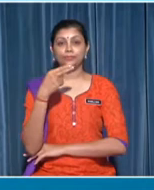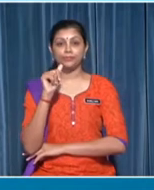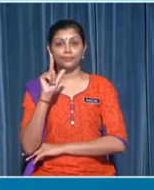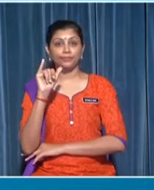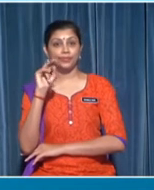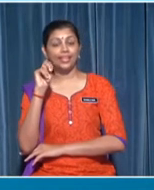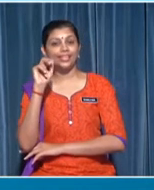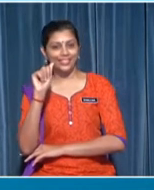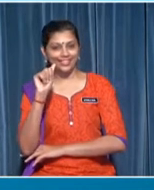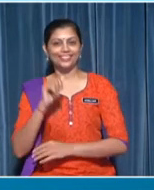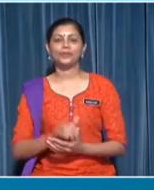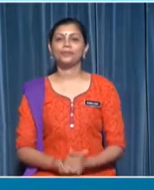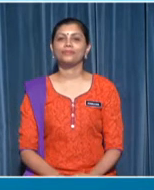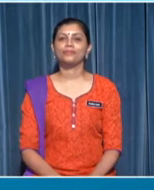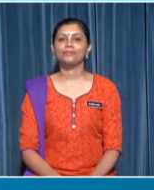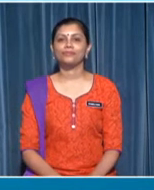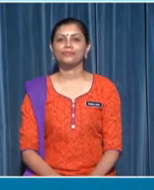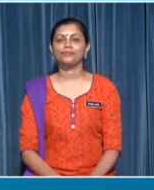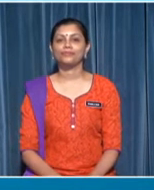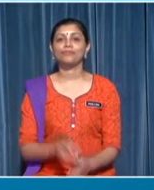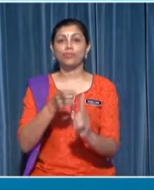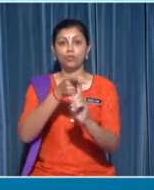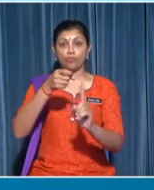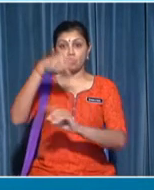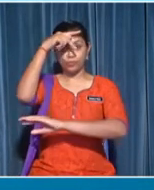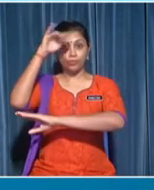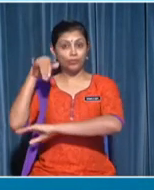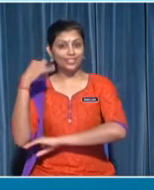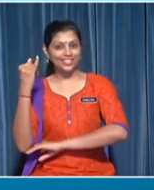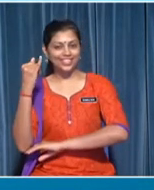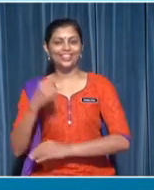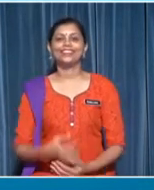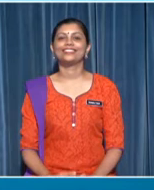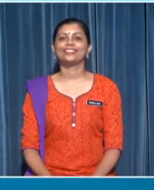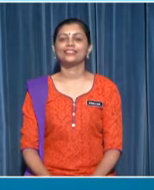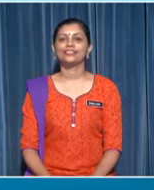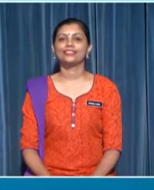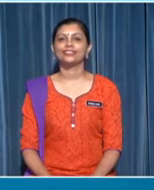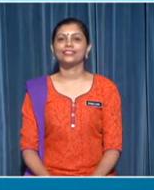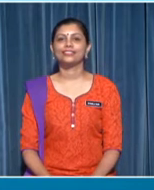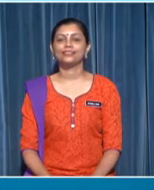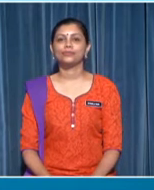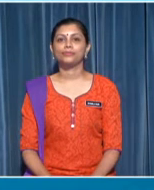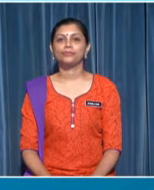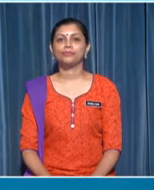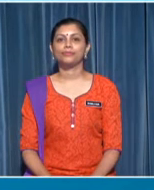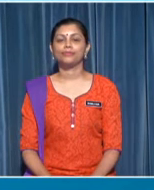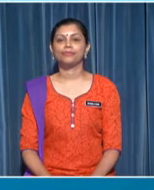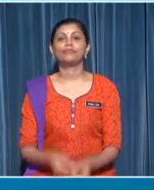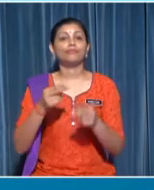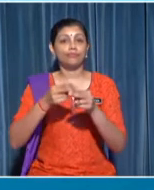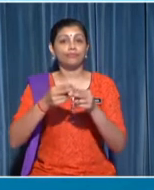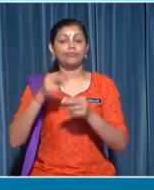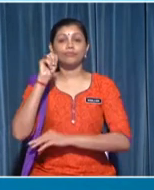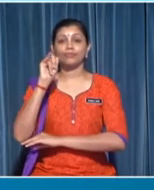Rahman from Sekolah Kebangsaan Putrajaya, Persin 18-1. But you can just call me Puan Nina,